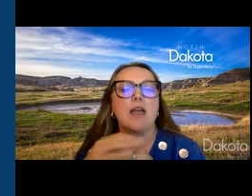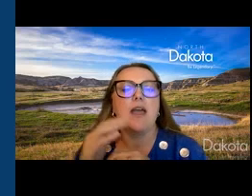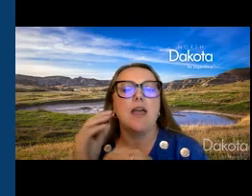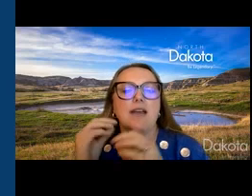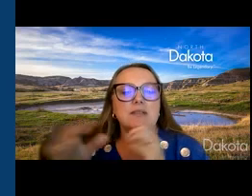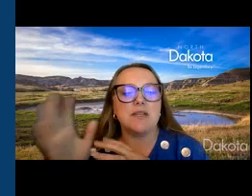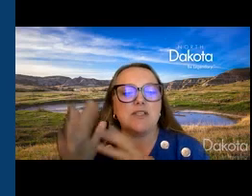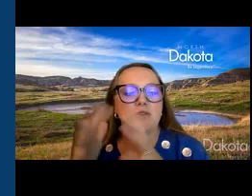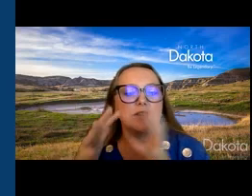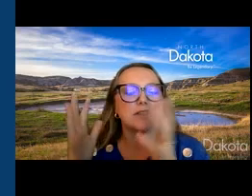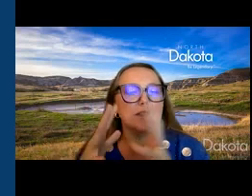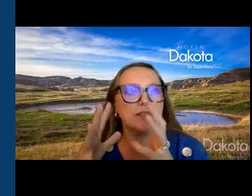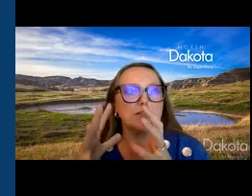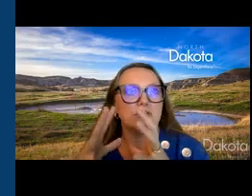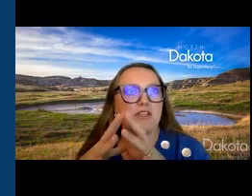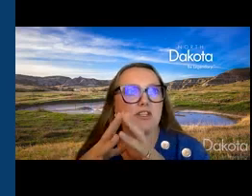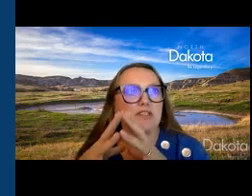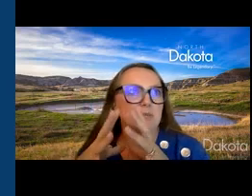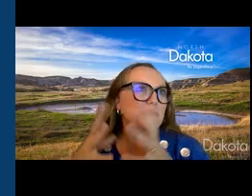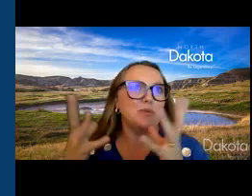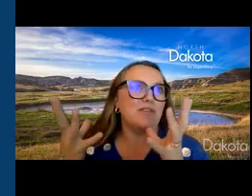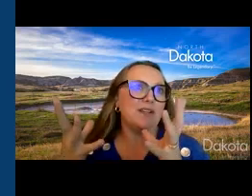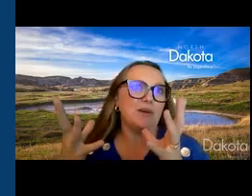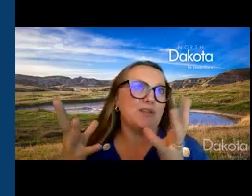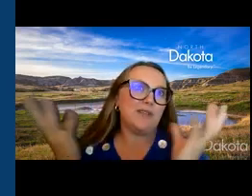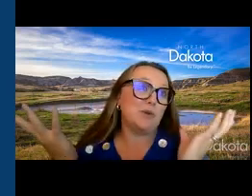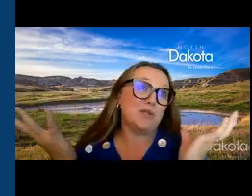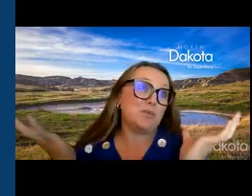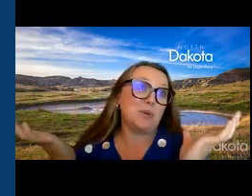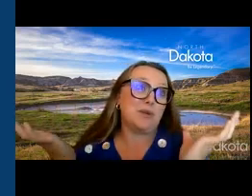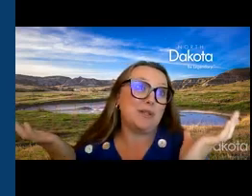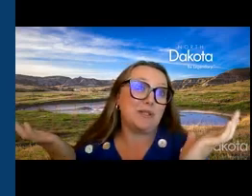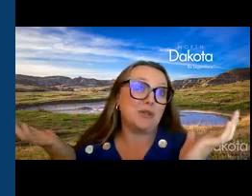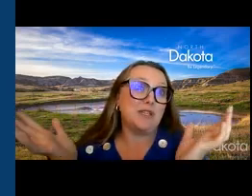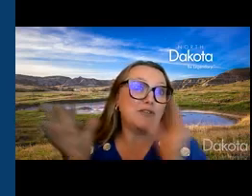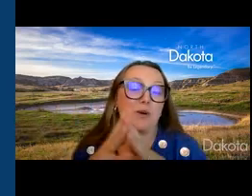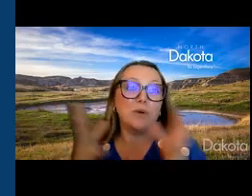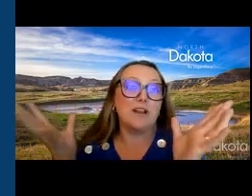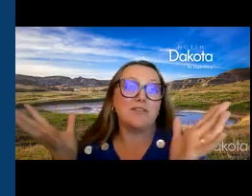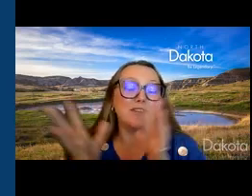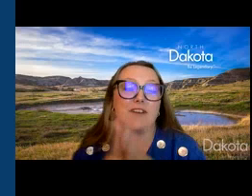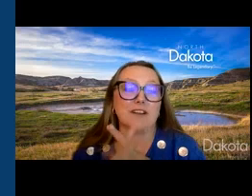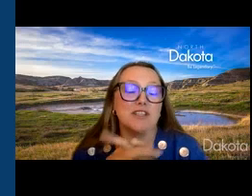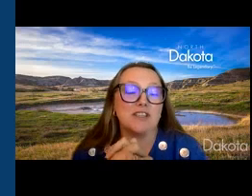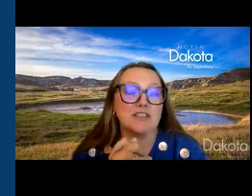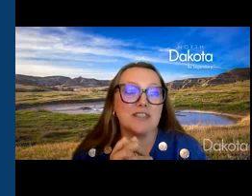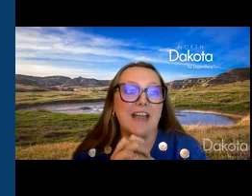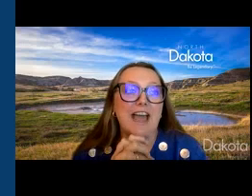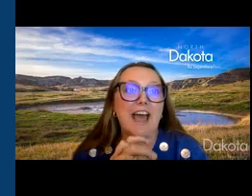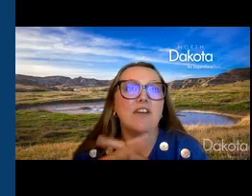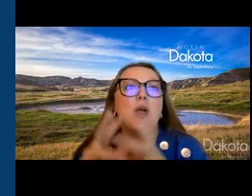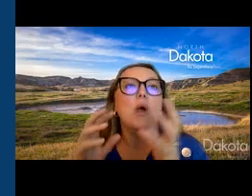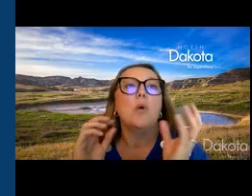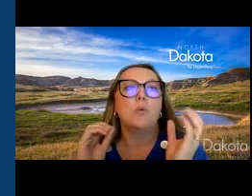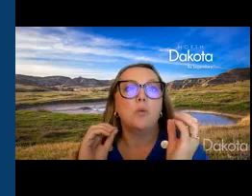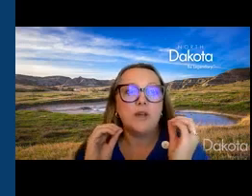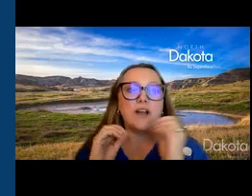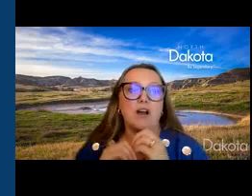there. As I mentioned with the clinical information, sometimes we find out that they weren't appropriately treated for whatever infection it is that they